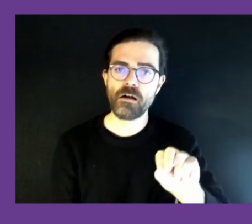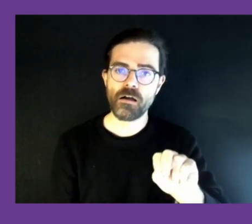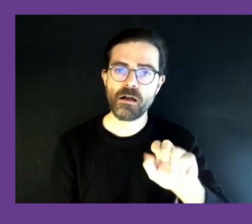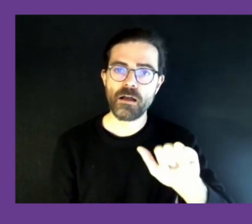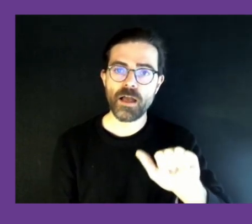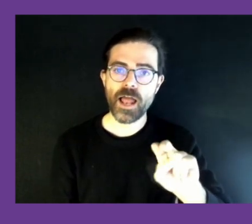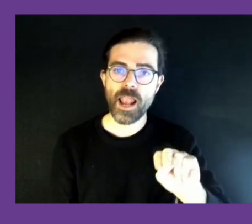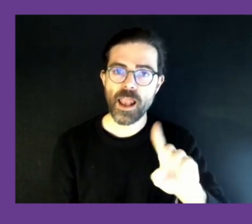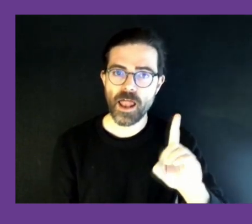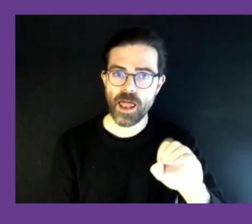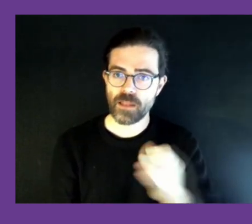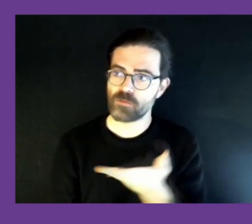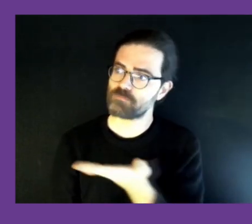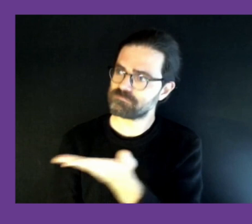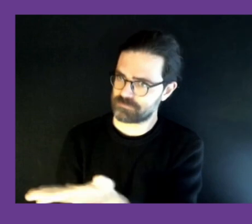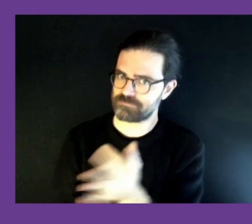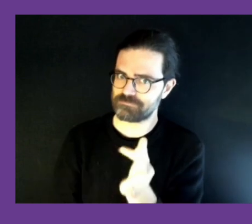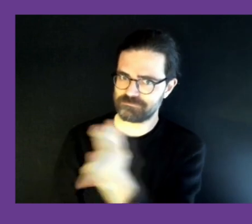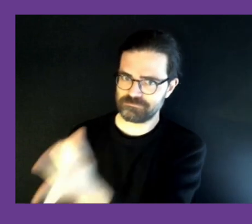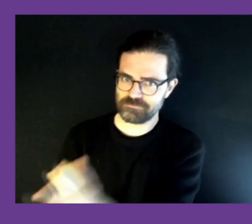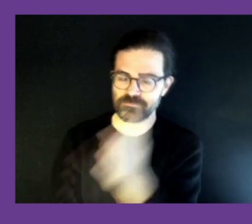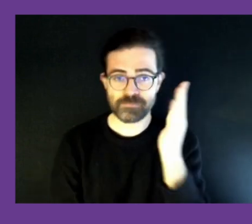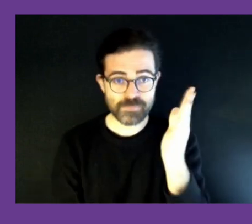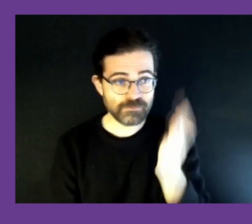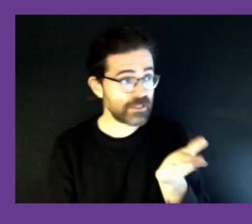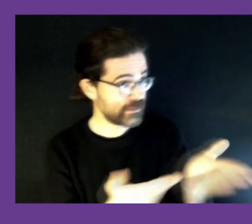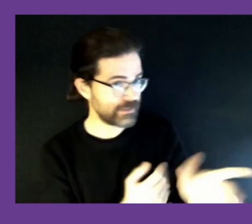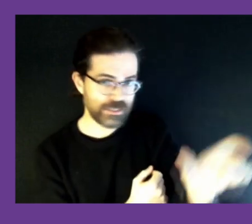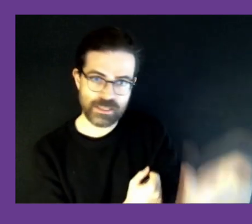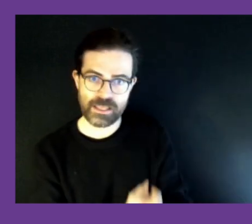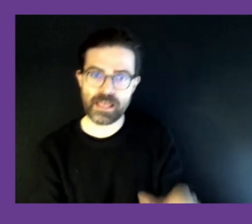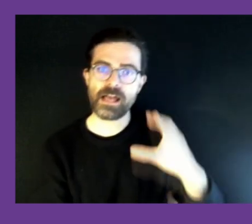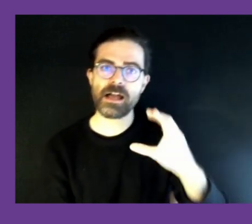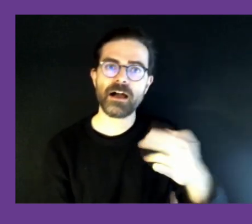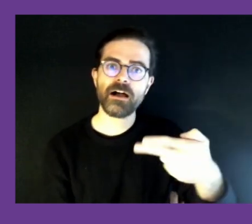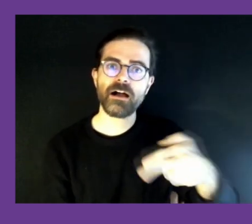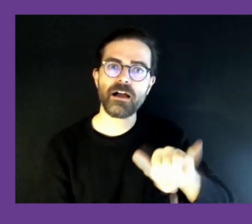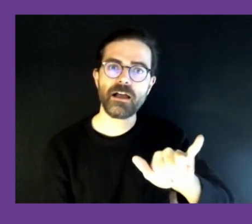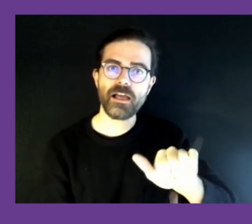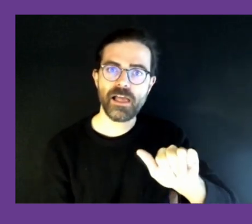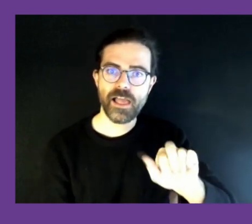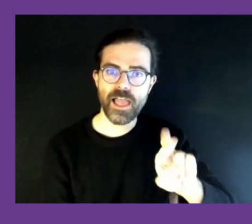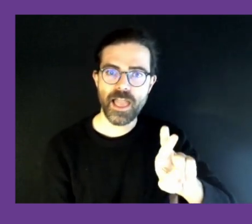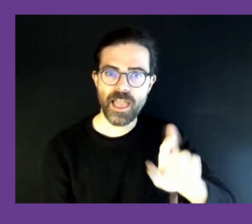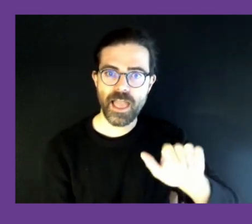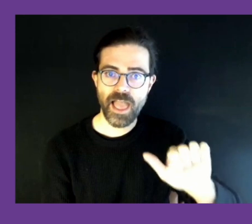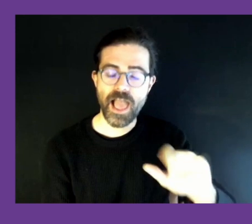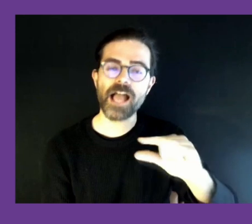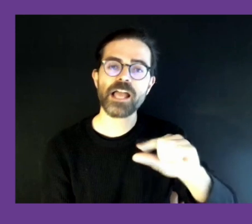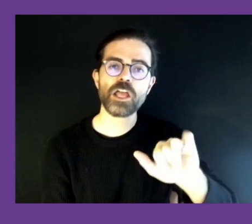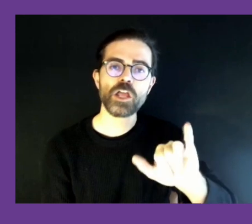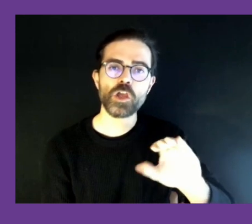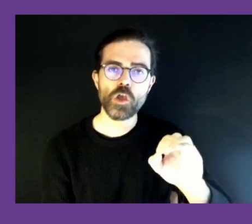Chiara Giovanni. Hello, thank you very much, Chiara. Thank you very much, Fernando, for organizing this